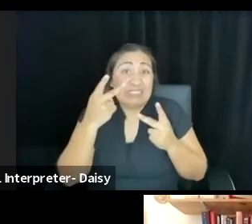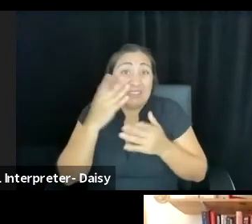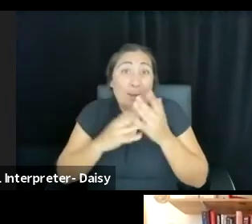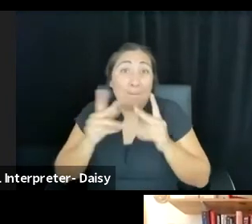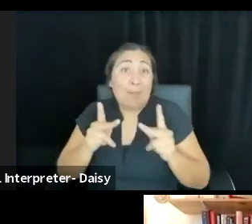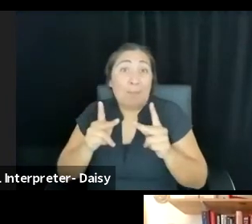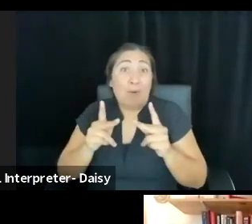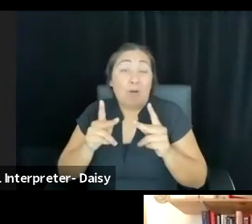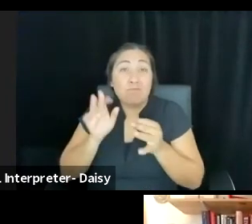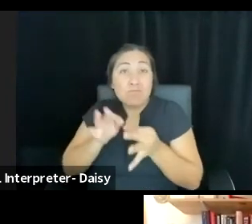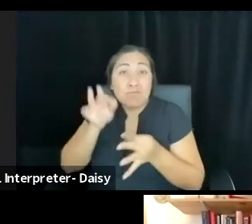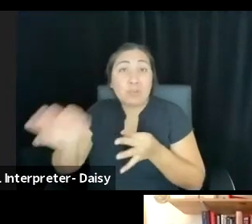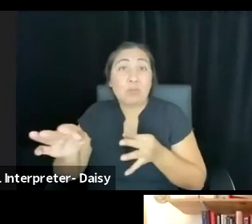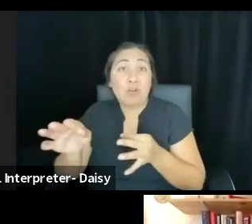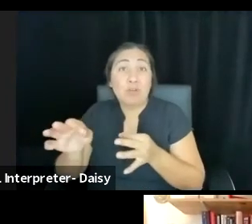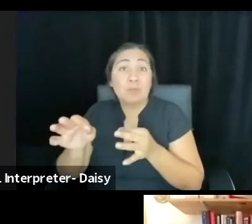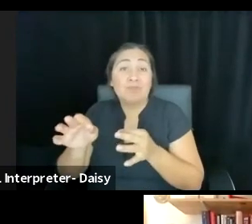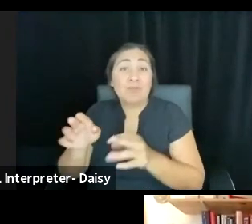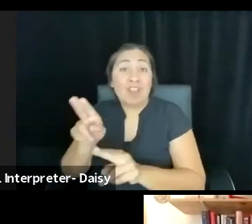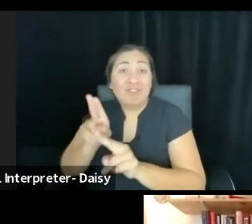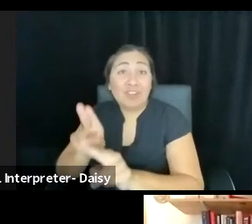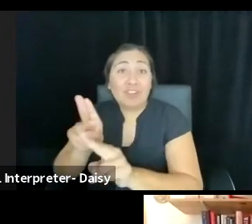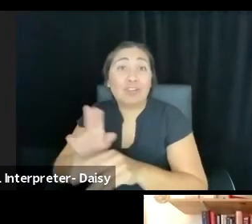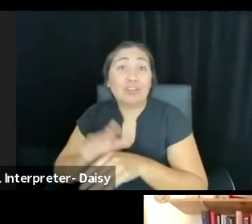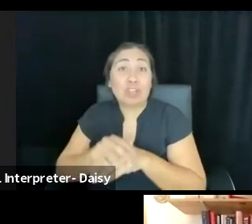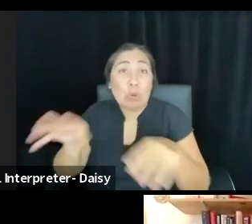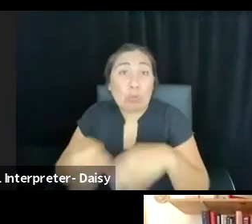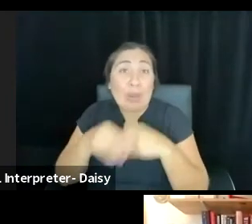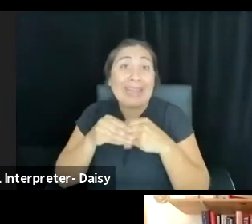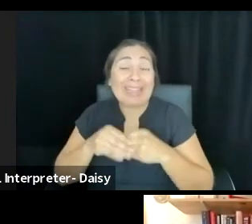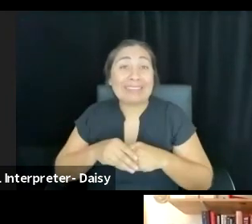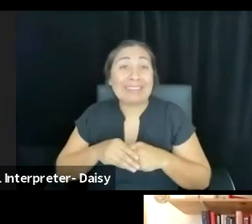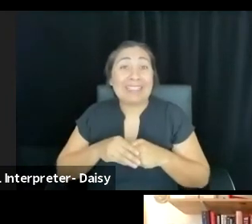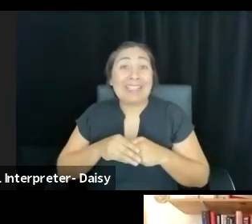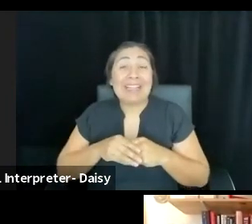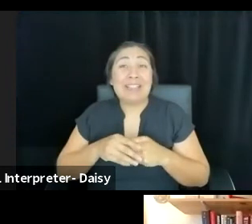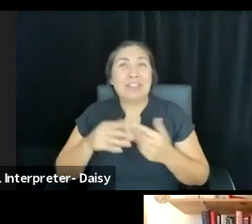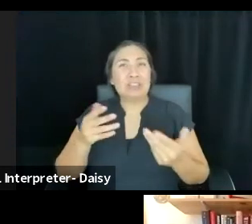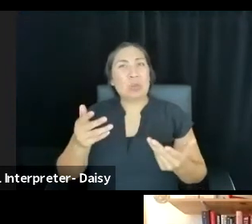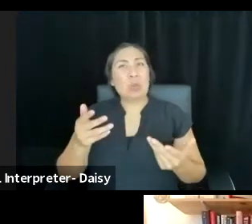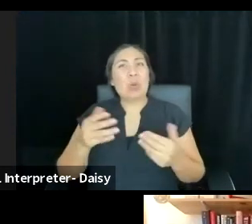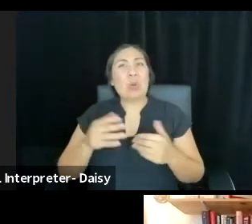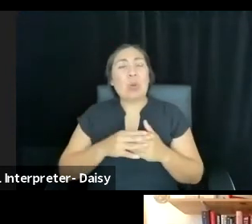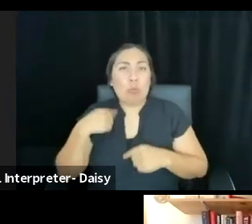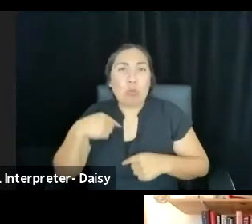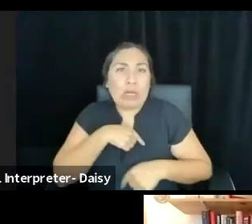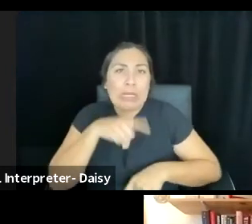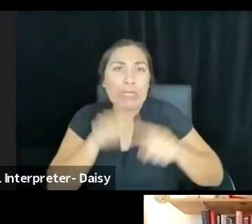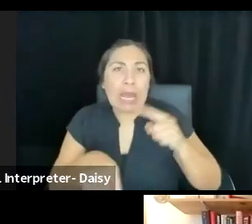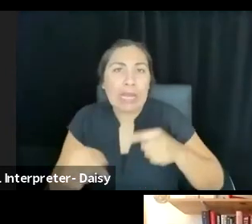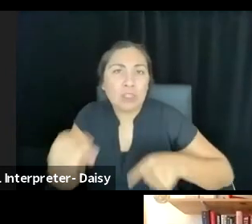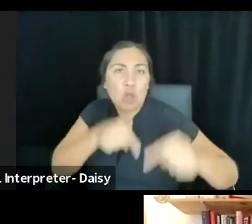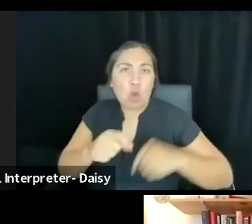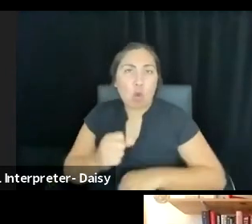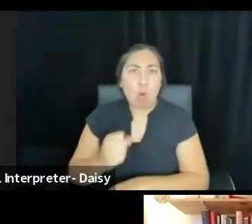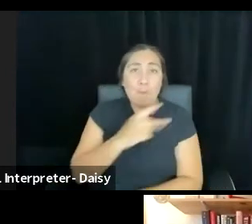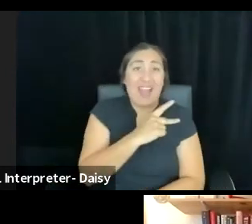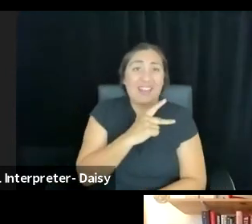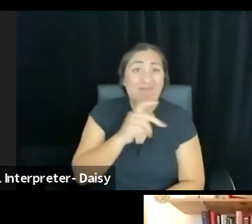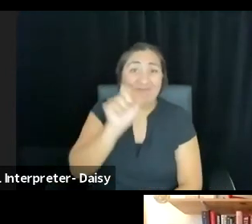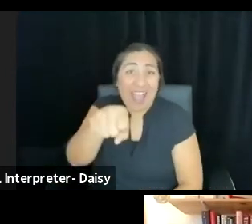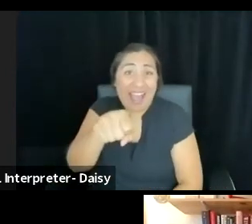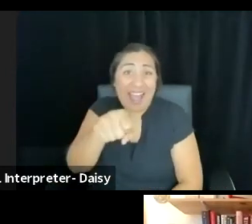So getting together in collected space in a gathering of a great number of people, that is going to be different